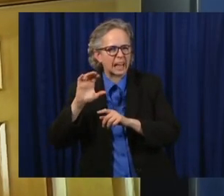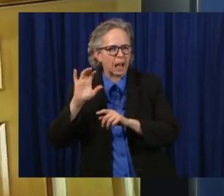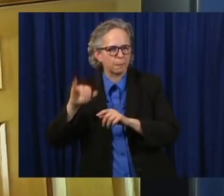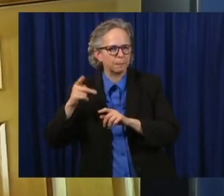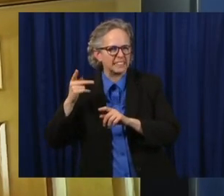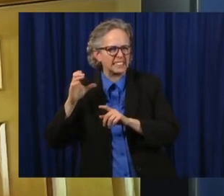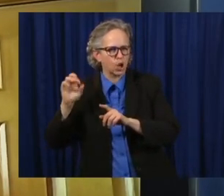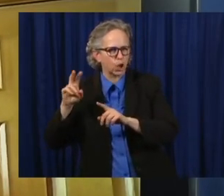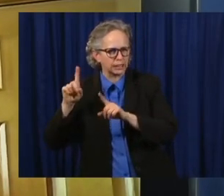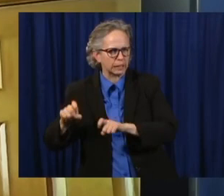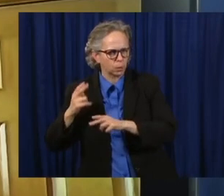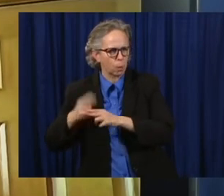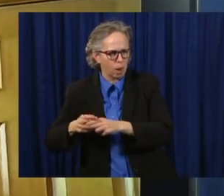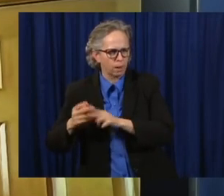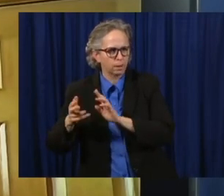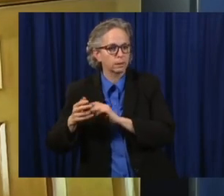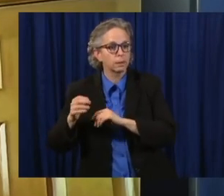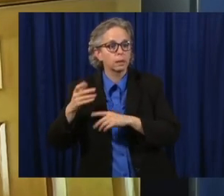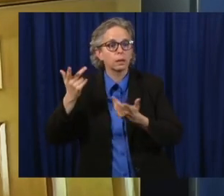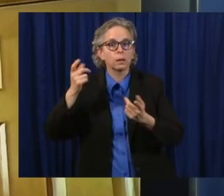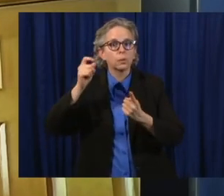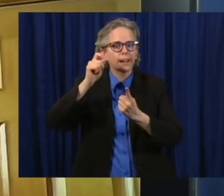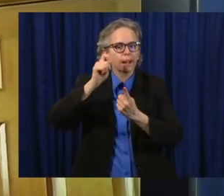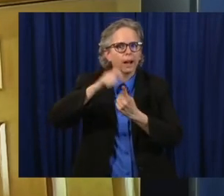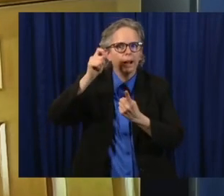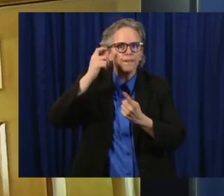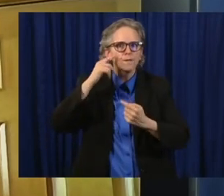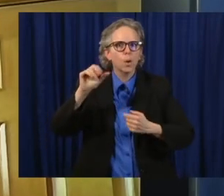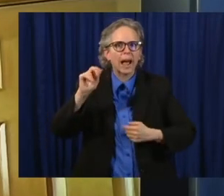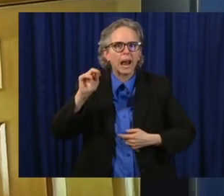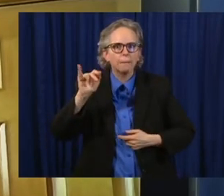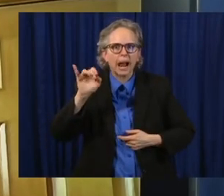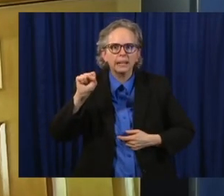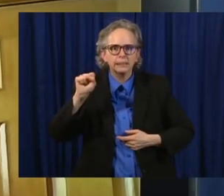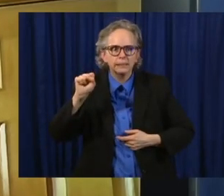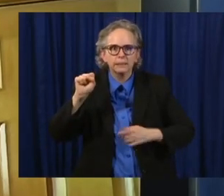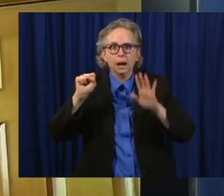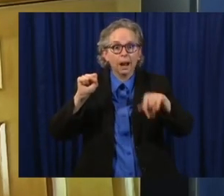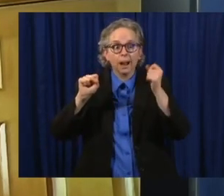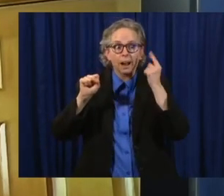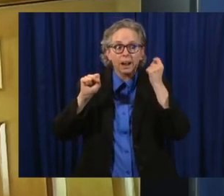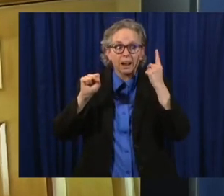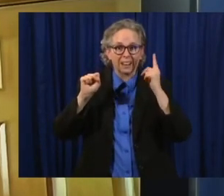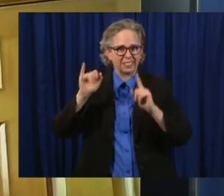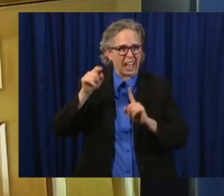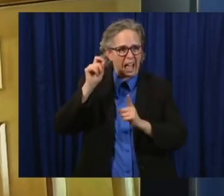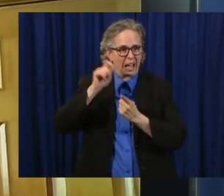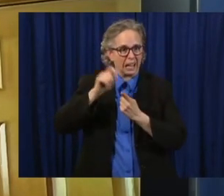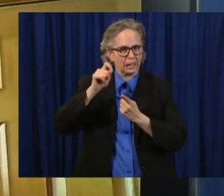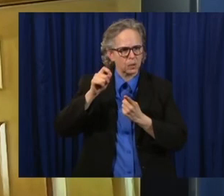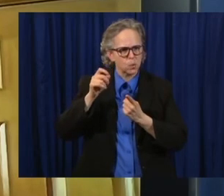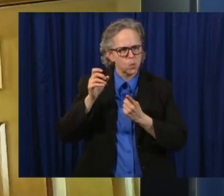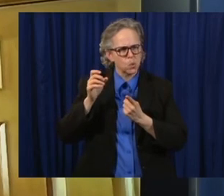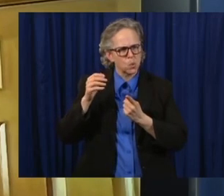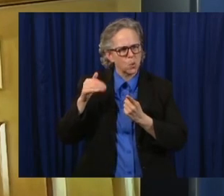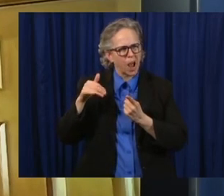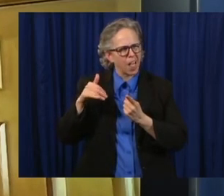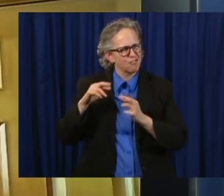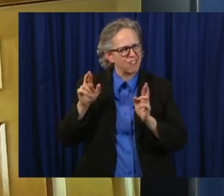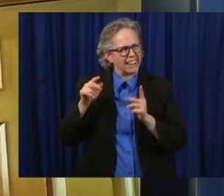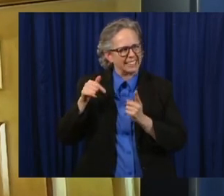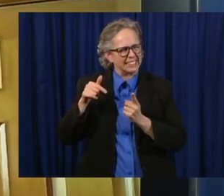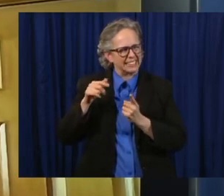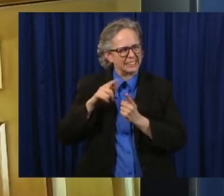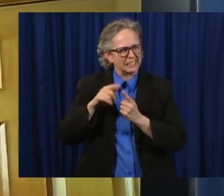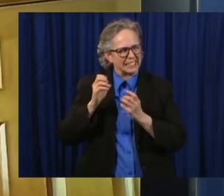for antibodies. And we really need more and better developed tests for antibodies. Those are really not where they are with the testing